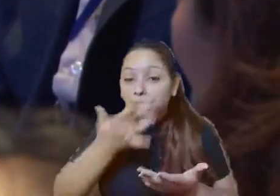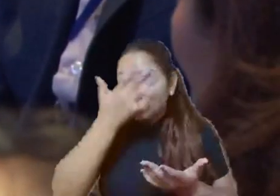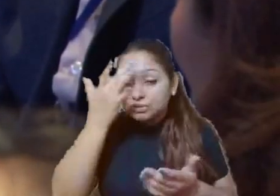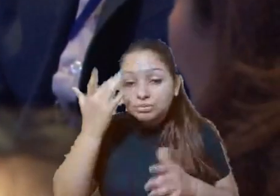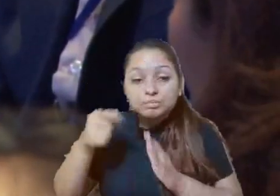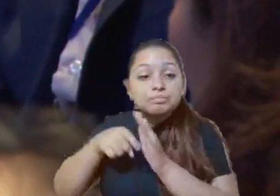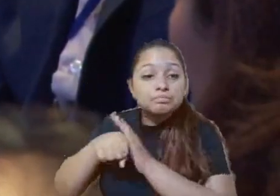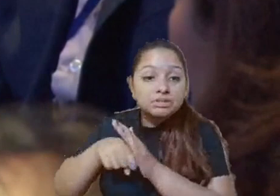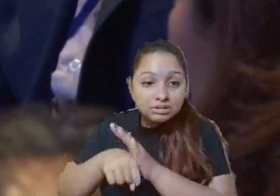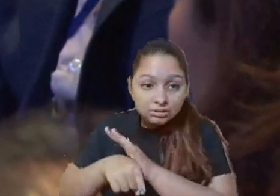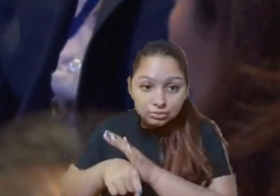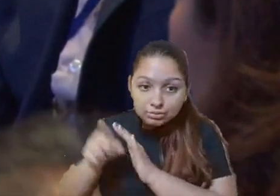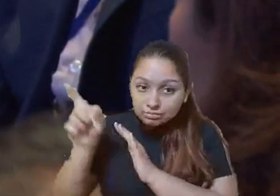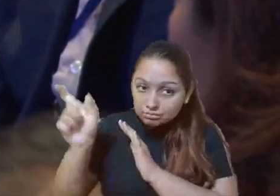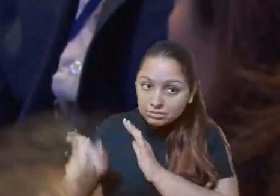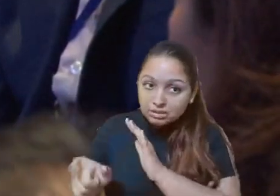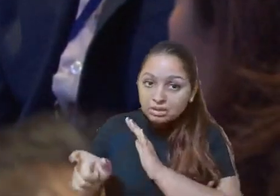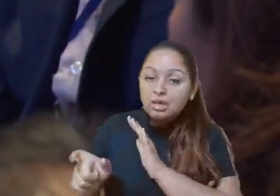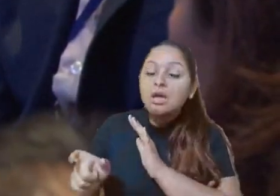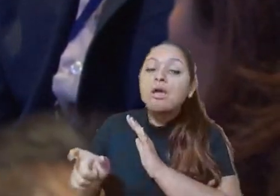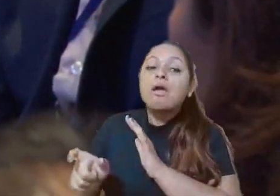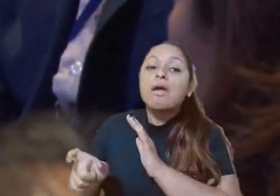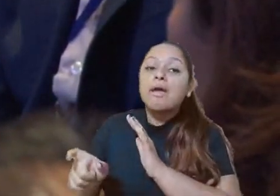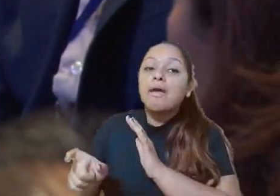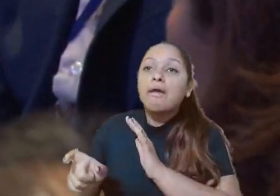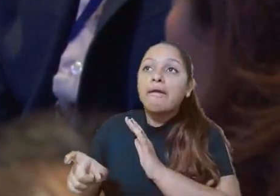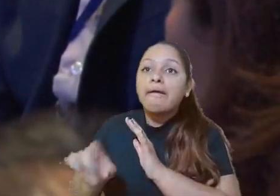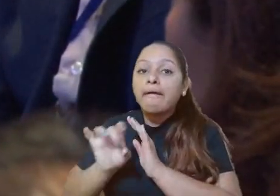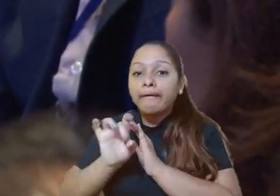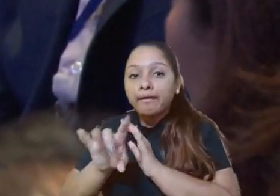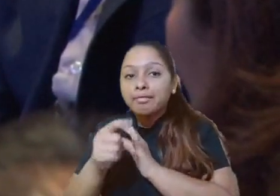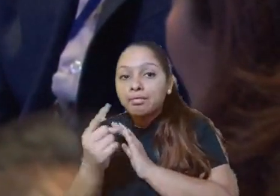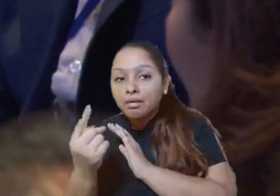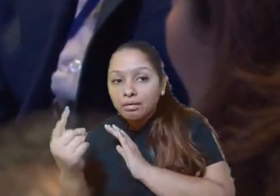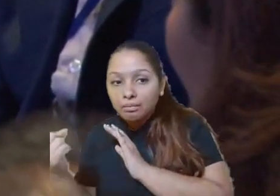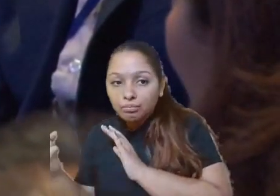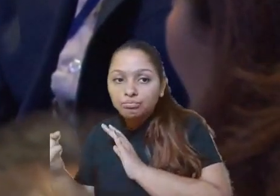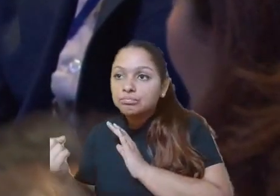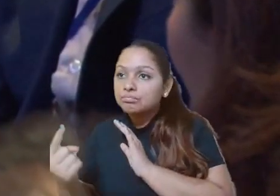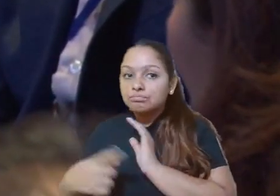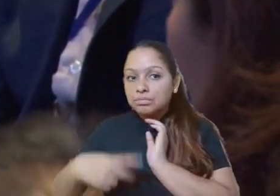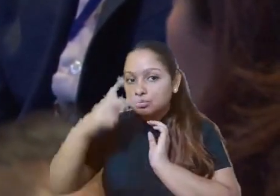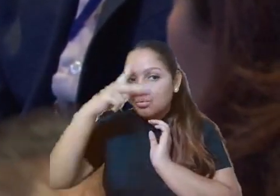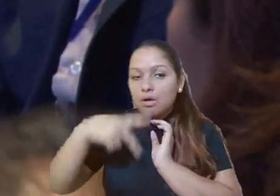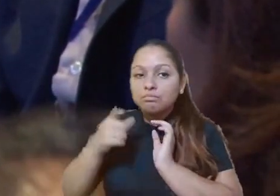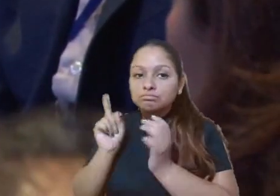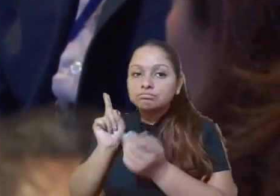are in the university? Individual proposals, or it need to be associated to a startup?